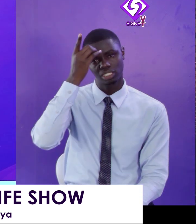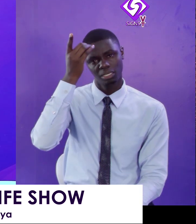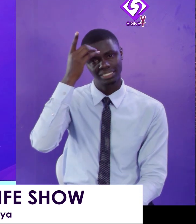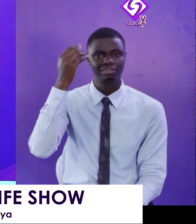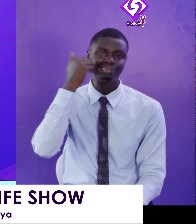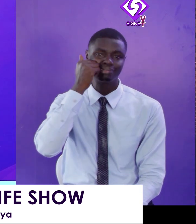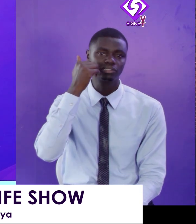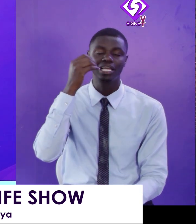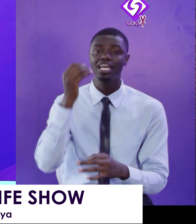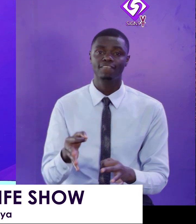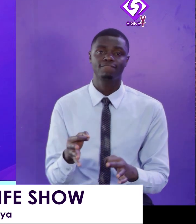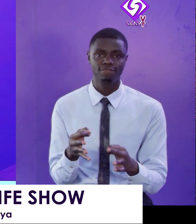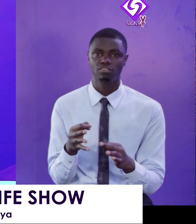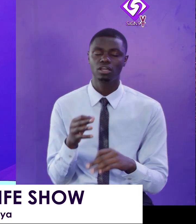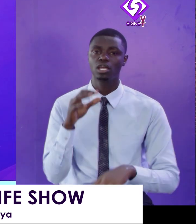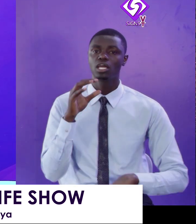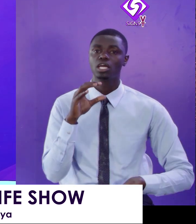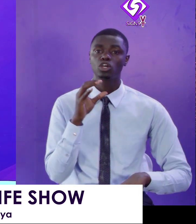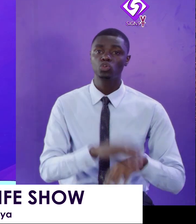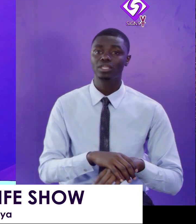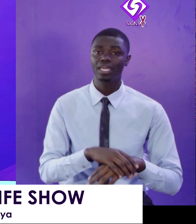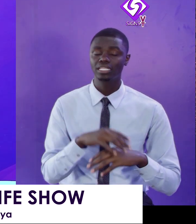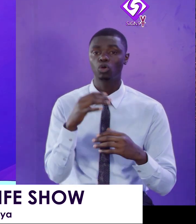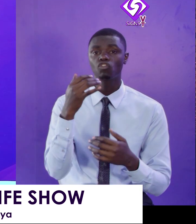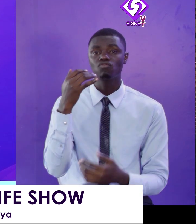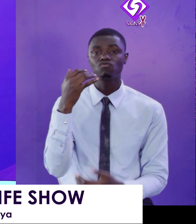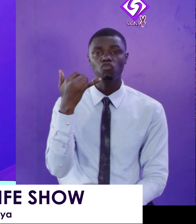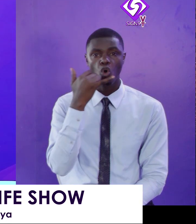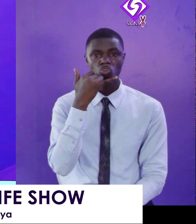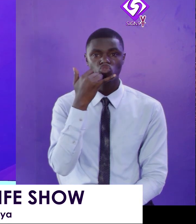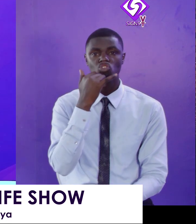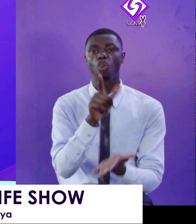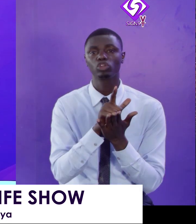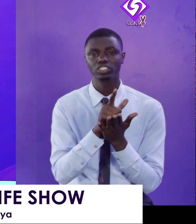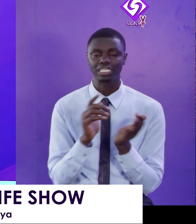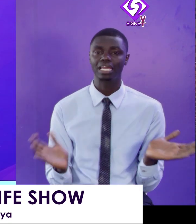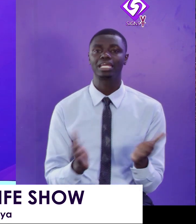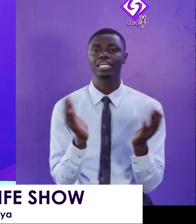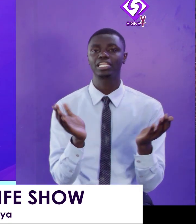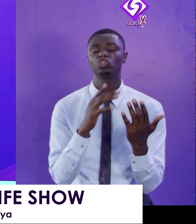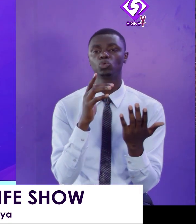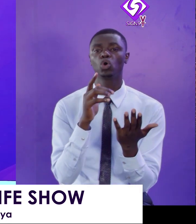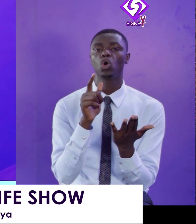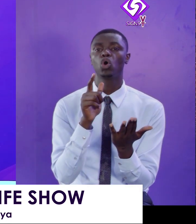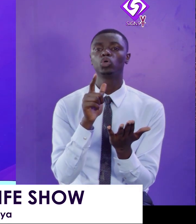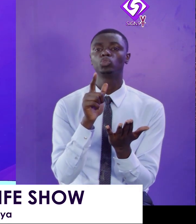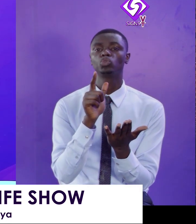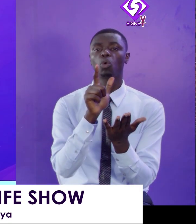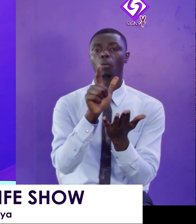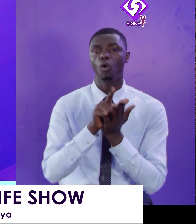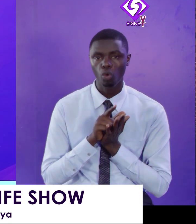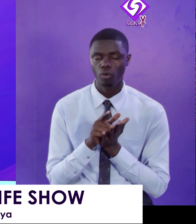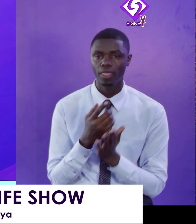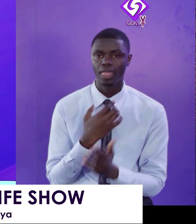if you get a lot of mobile platforms that encourage you to borrow and to bet. There is that